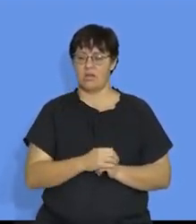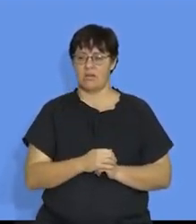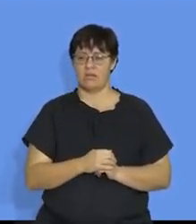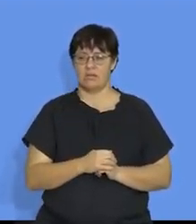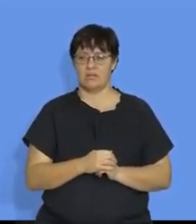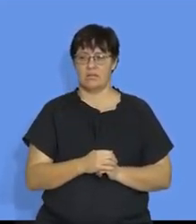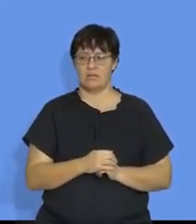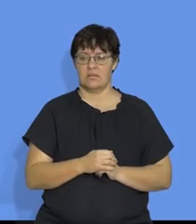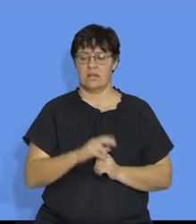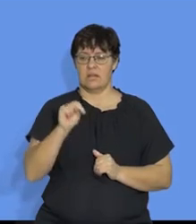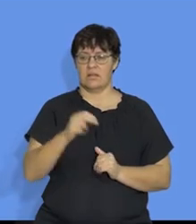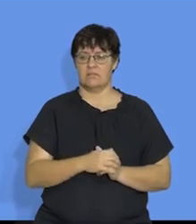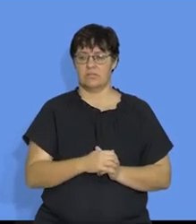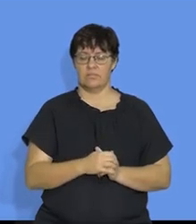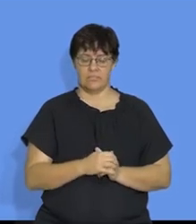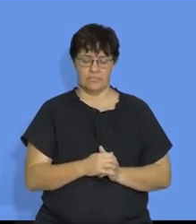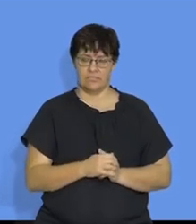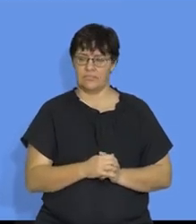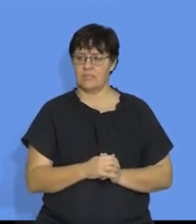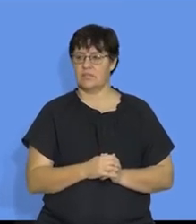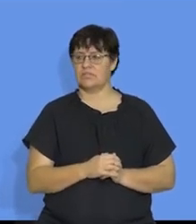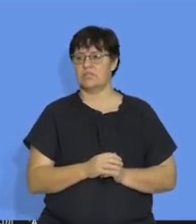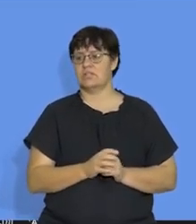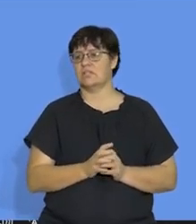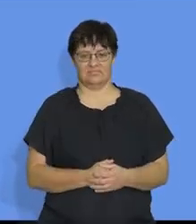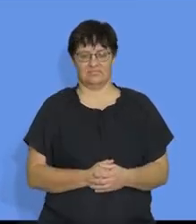R, and my N. Let's get my,